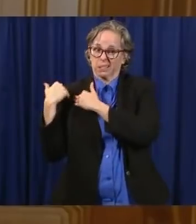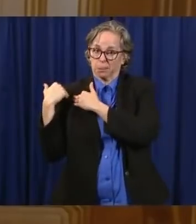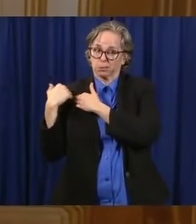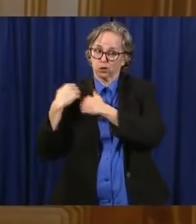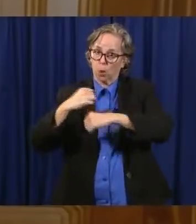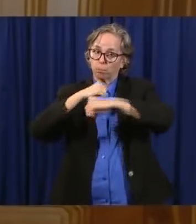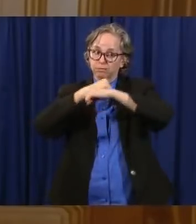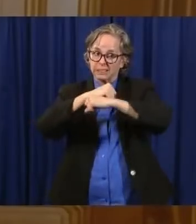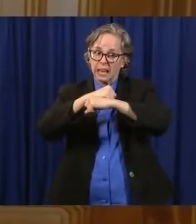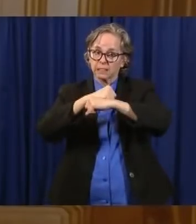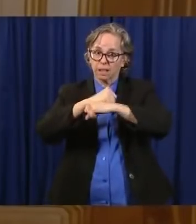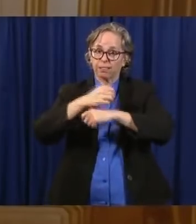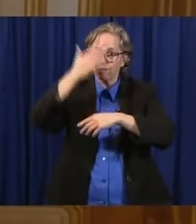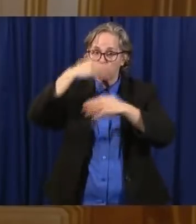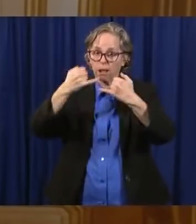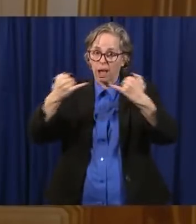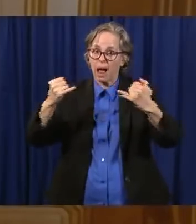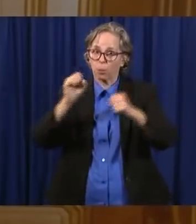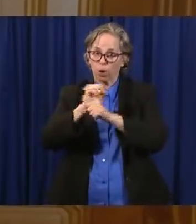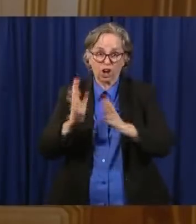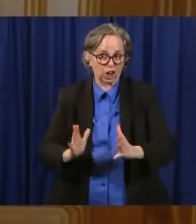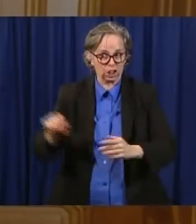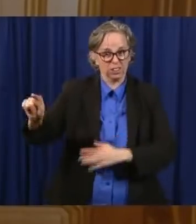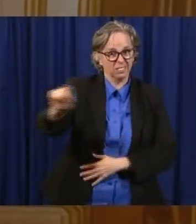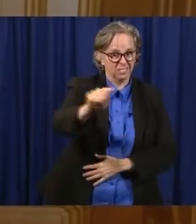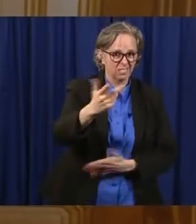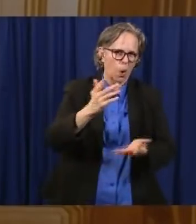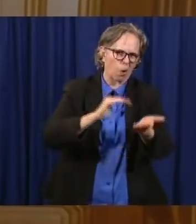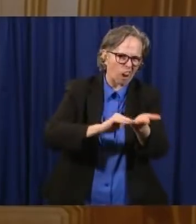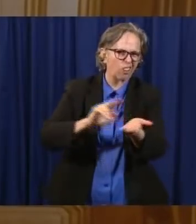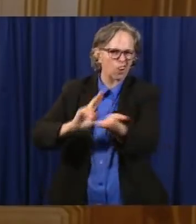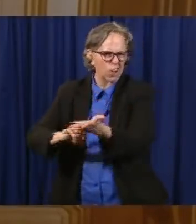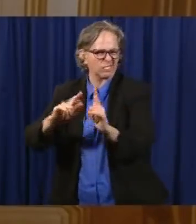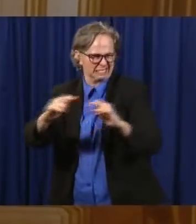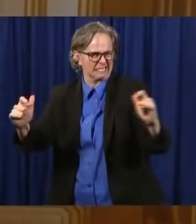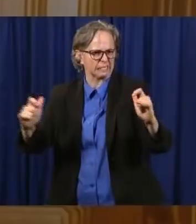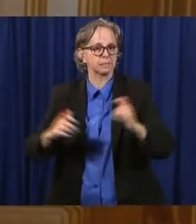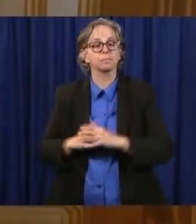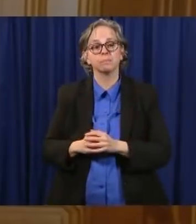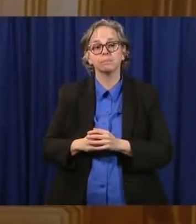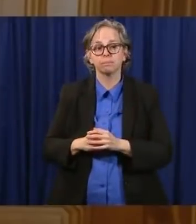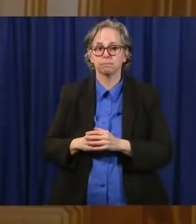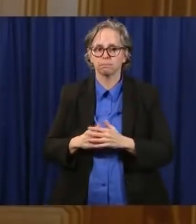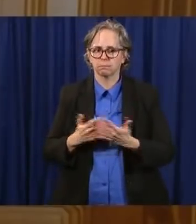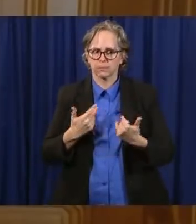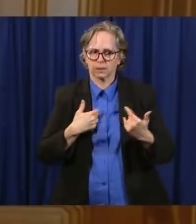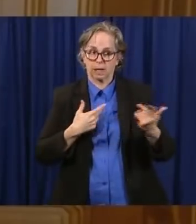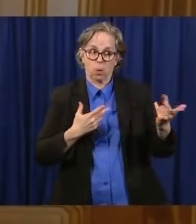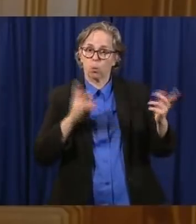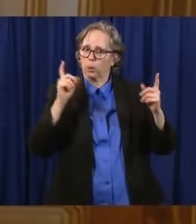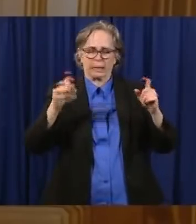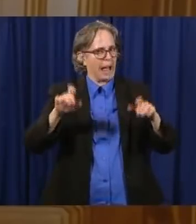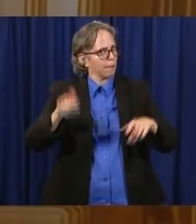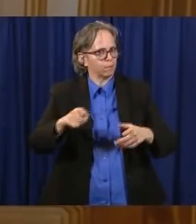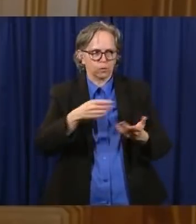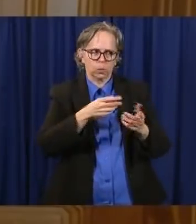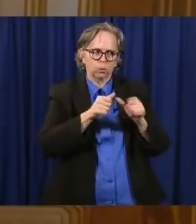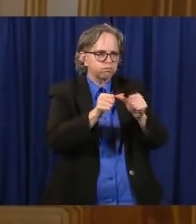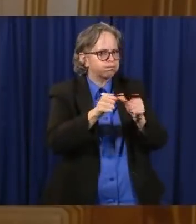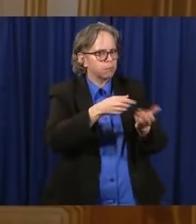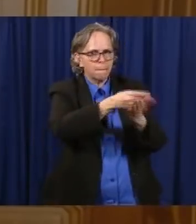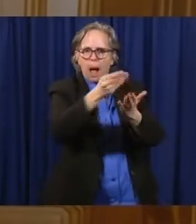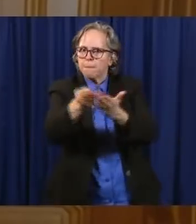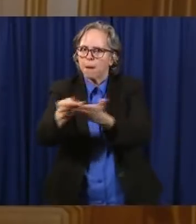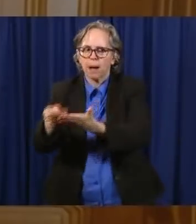us. We're going to try to buy it, but if we can't buy it, we're figuring out how to rework